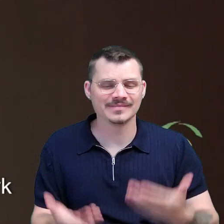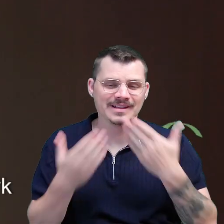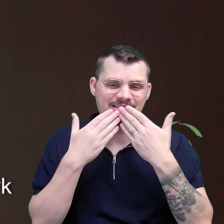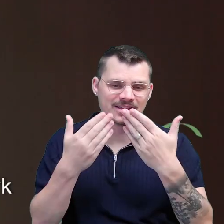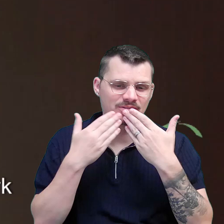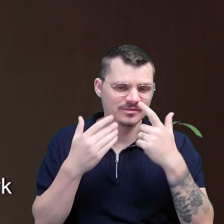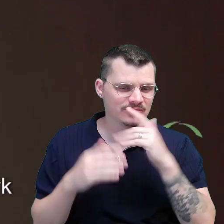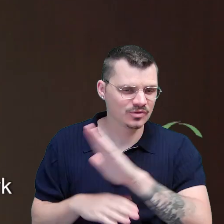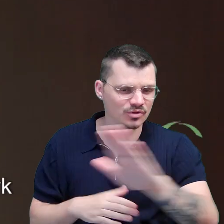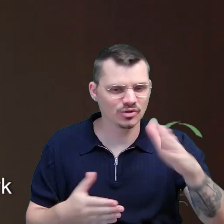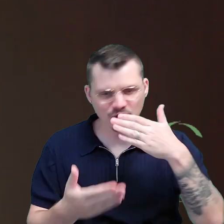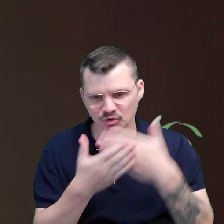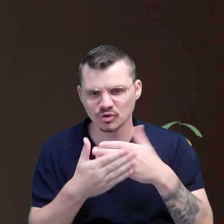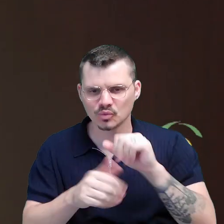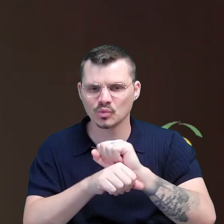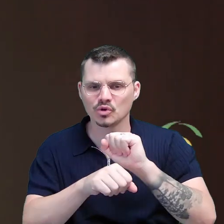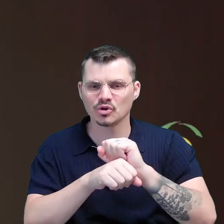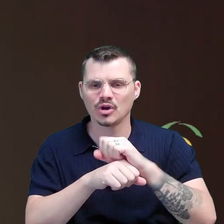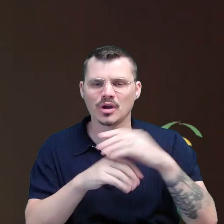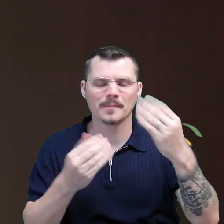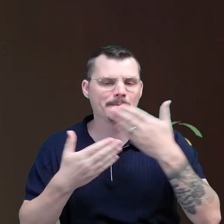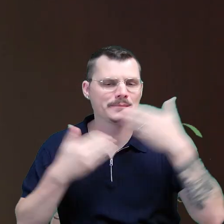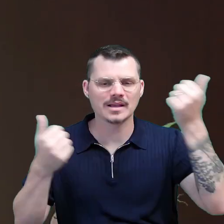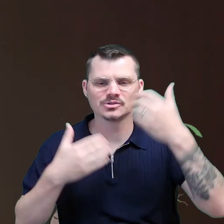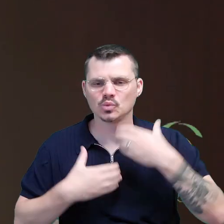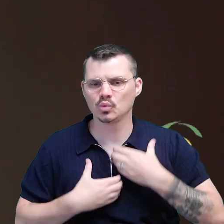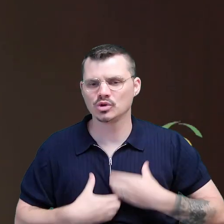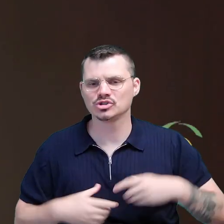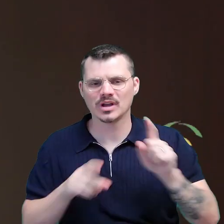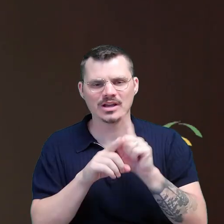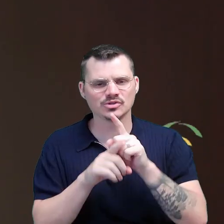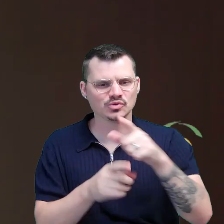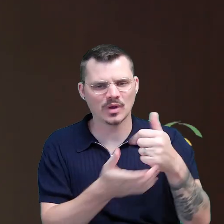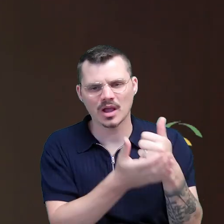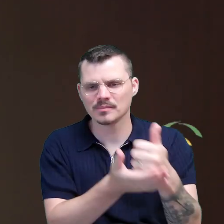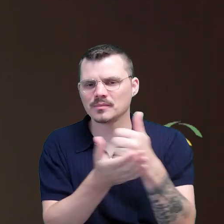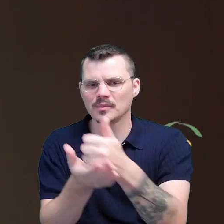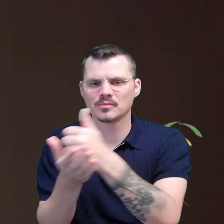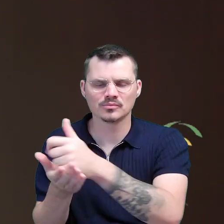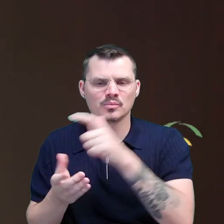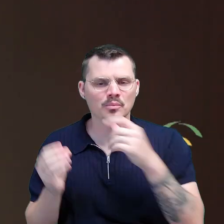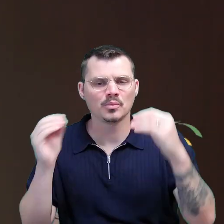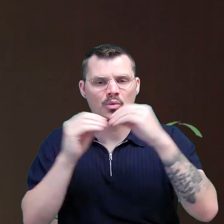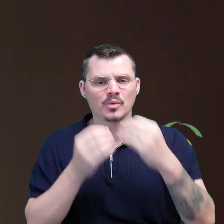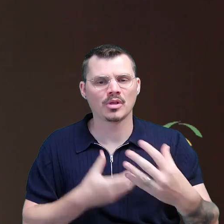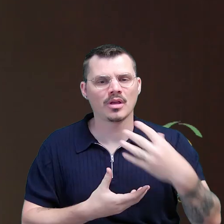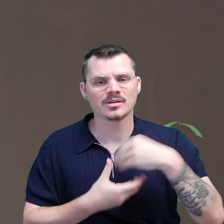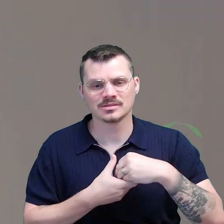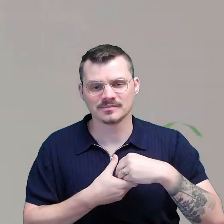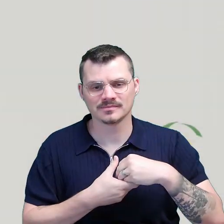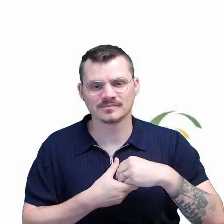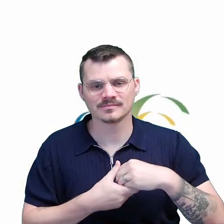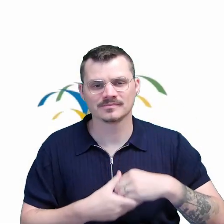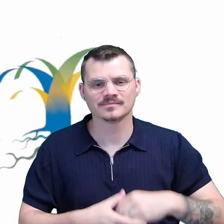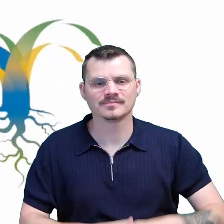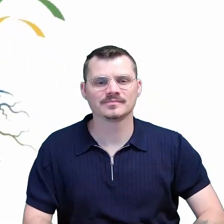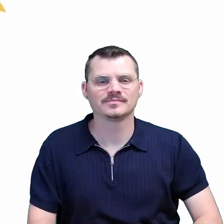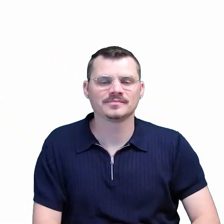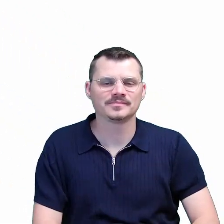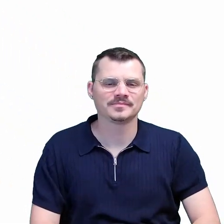Thank you very much for your good work, and best wishes as you help more and more people with autism.